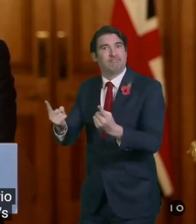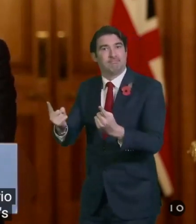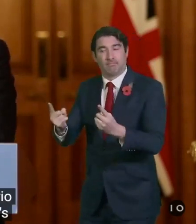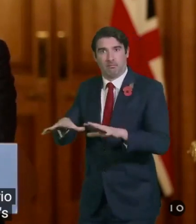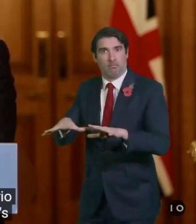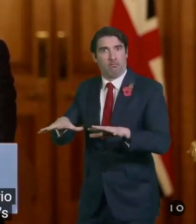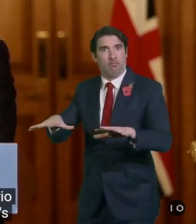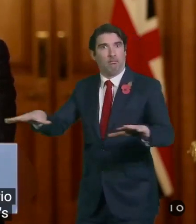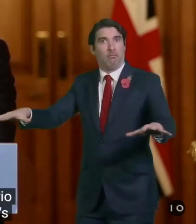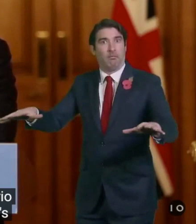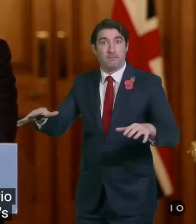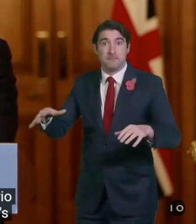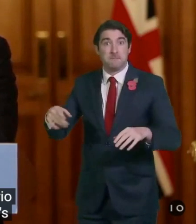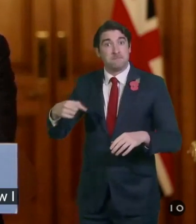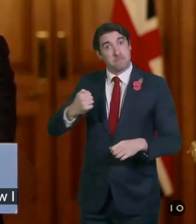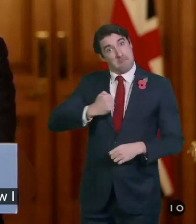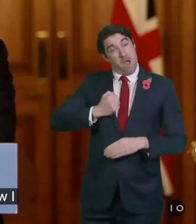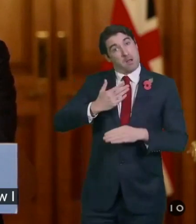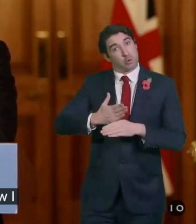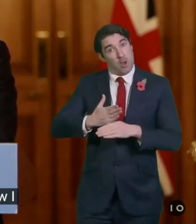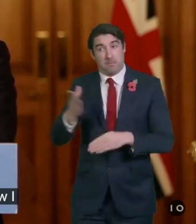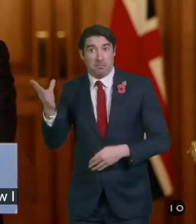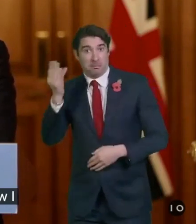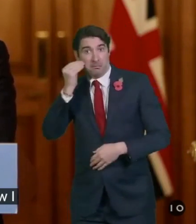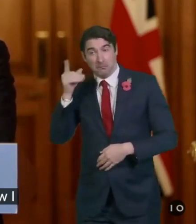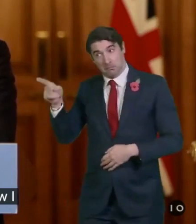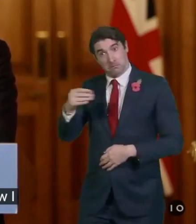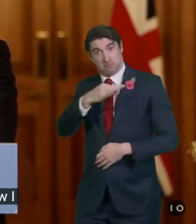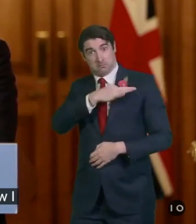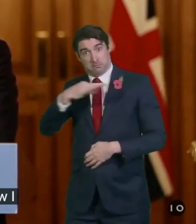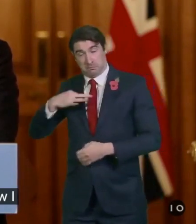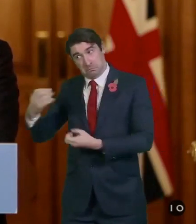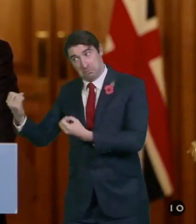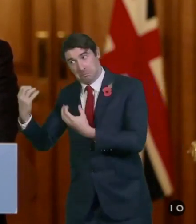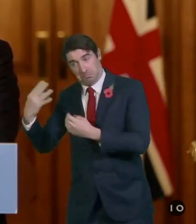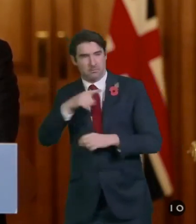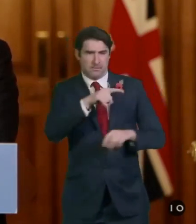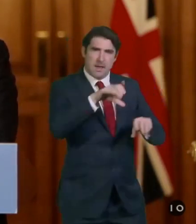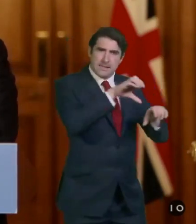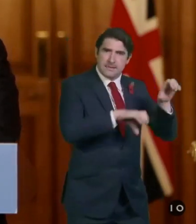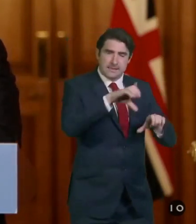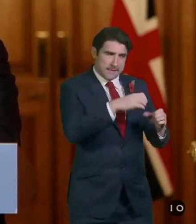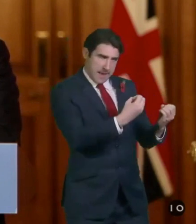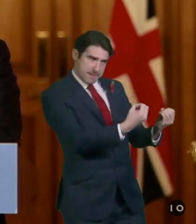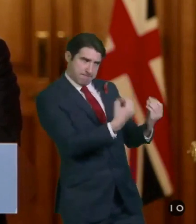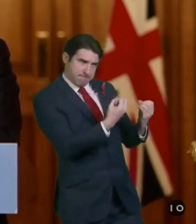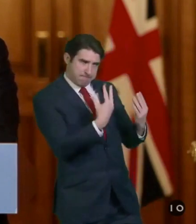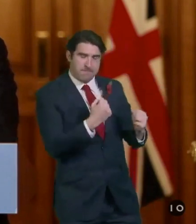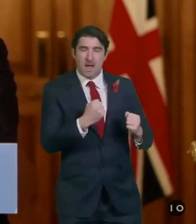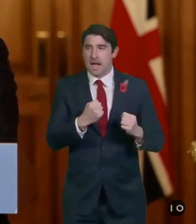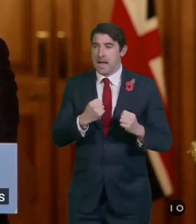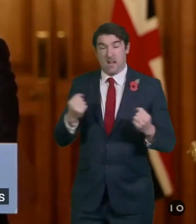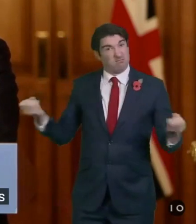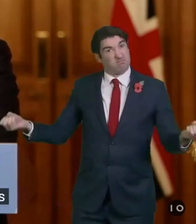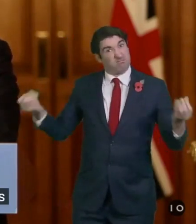seen, now suggest that unless we act, we could see deaths in this country running at several thousand a